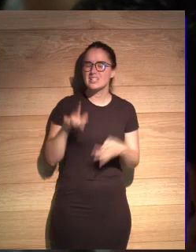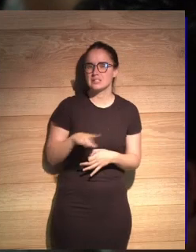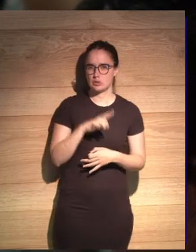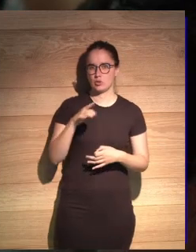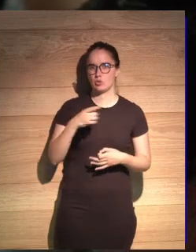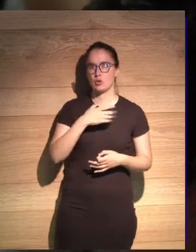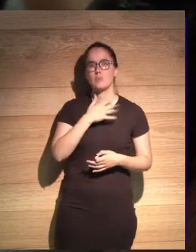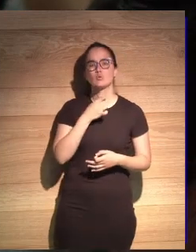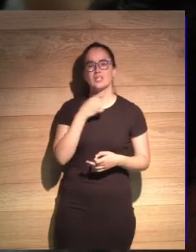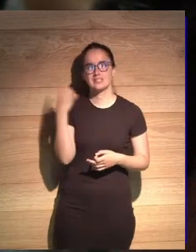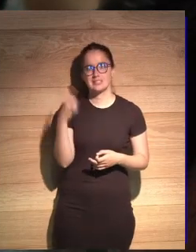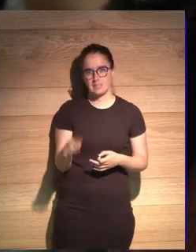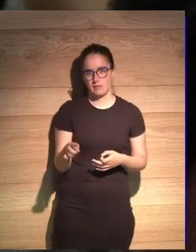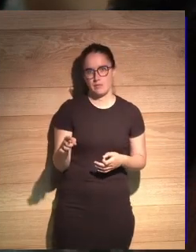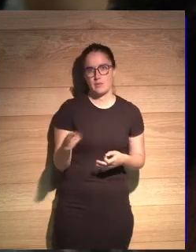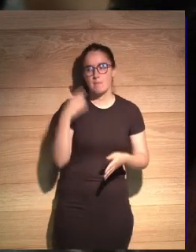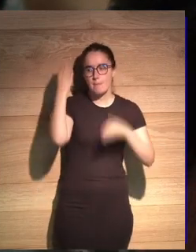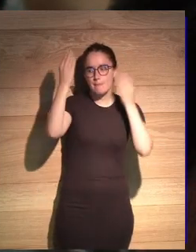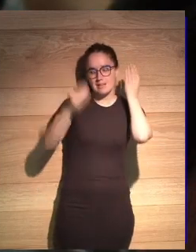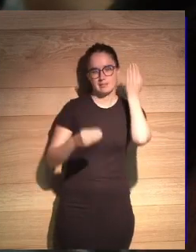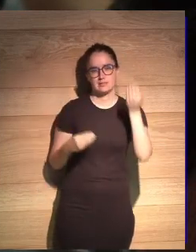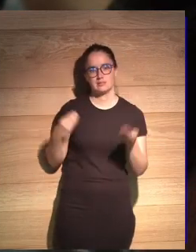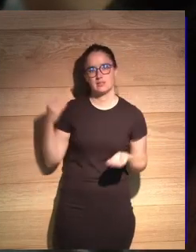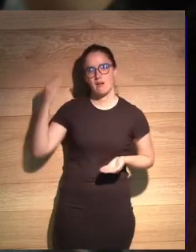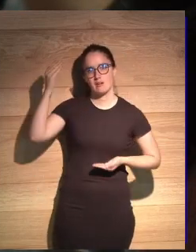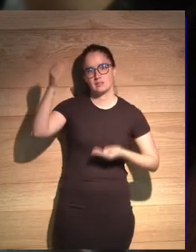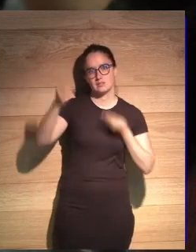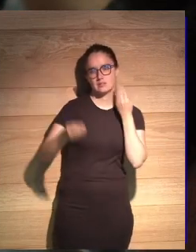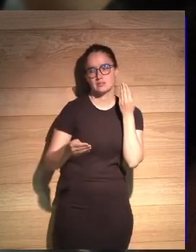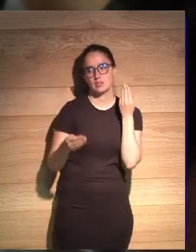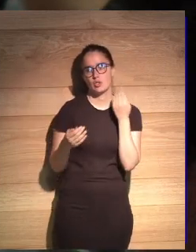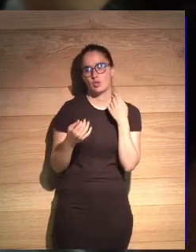a debate about they're having an easy mode. So my question would be,